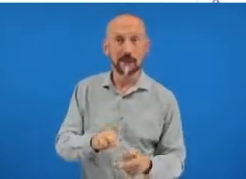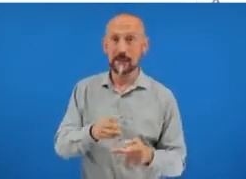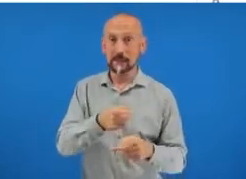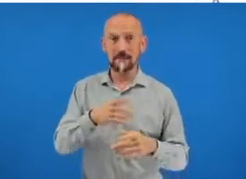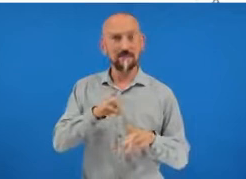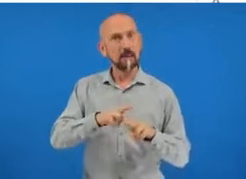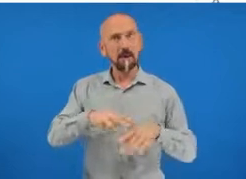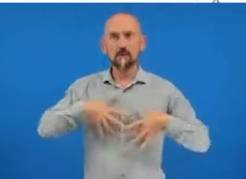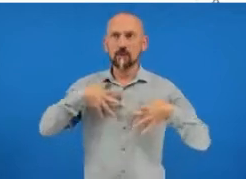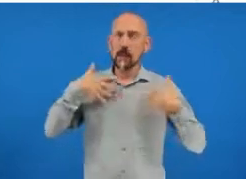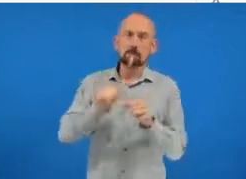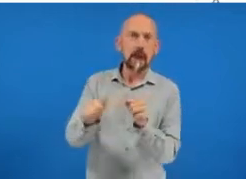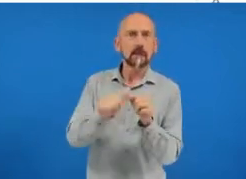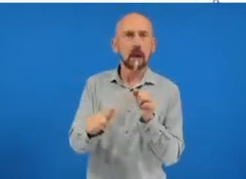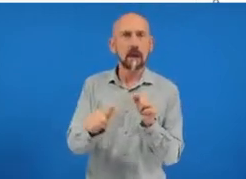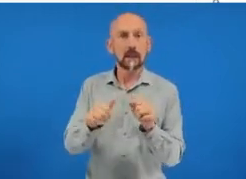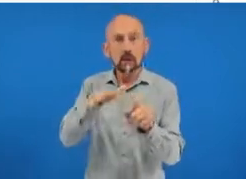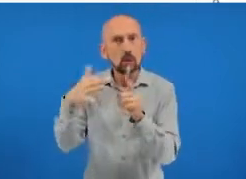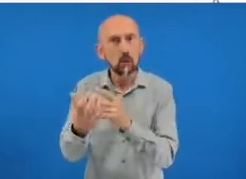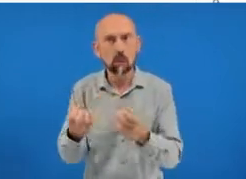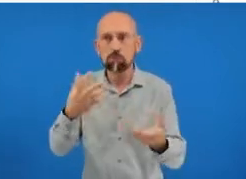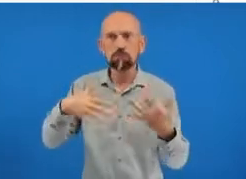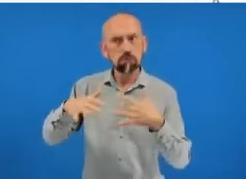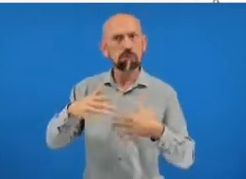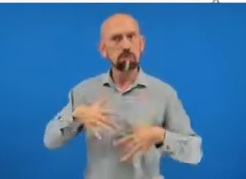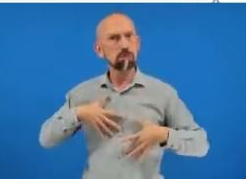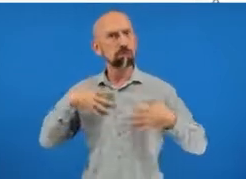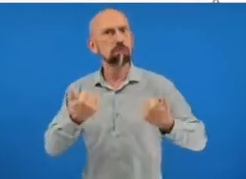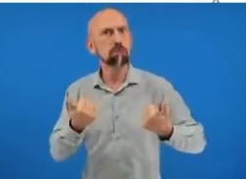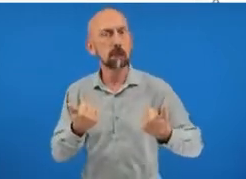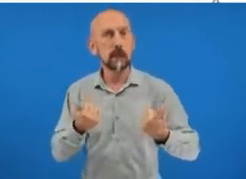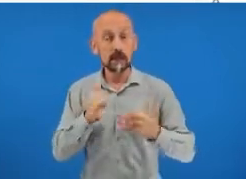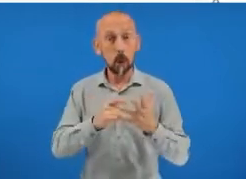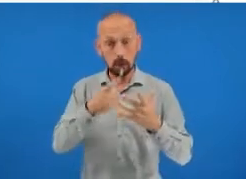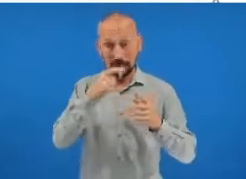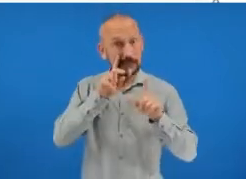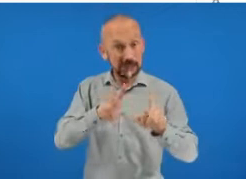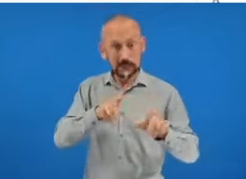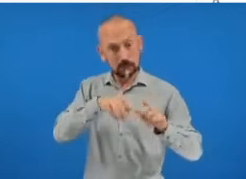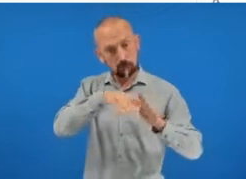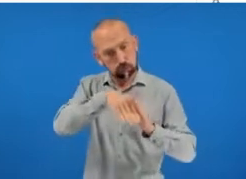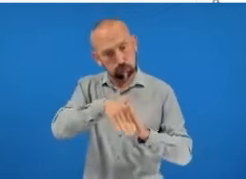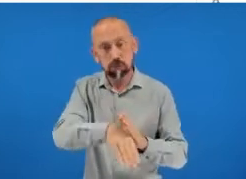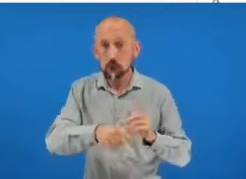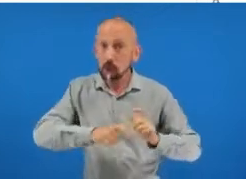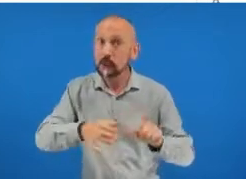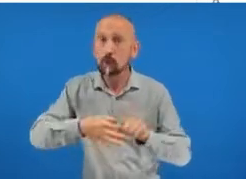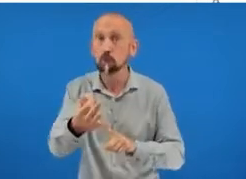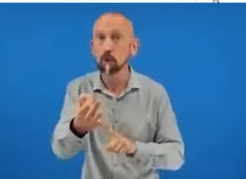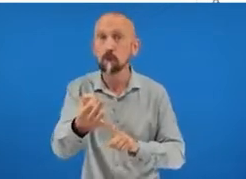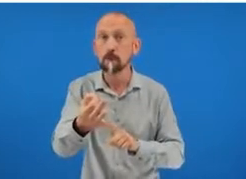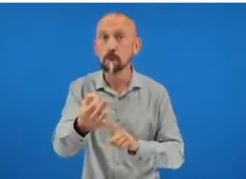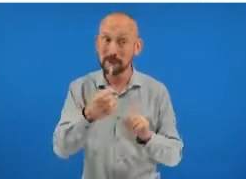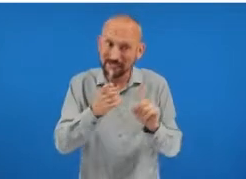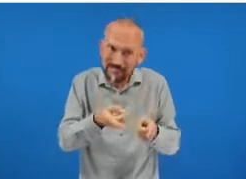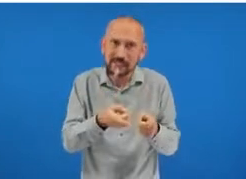social situations. And we see that continuing then across the course of treatment. But we wouldn't have known that if we hadn't been tracking these things every